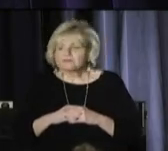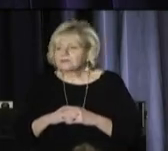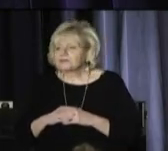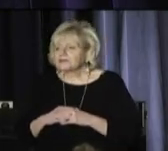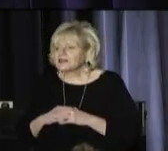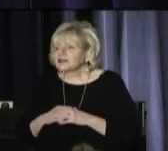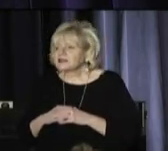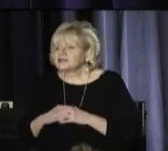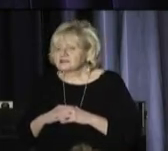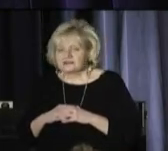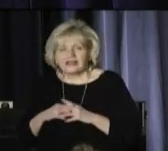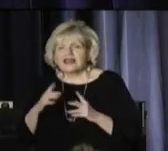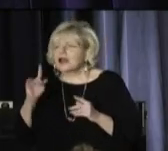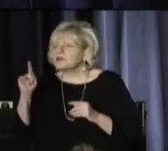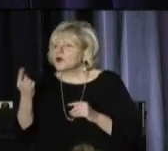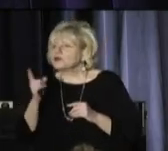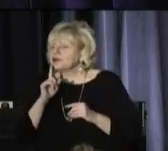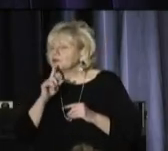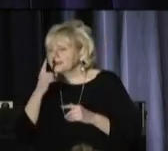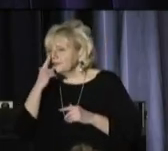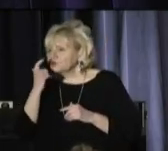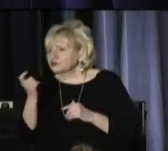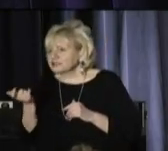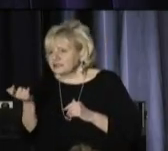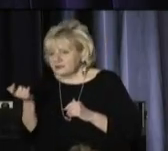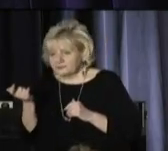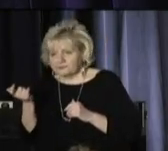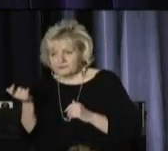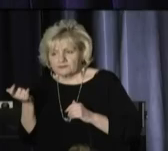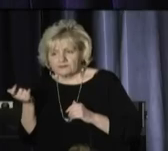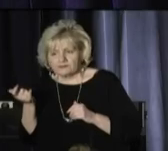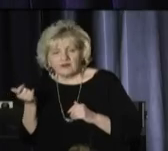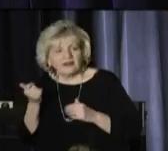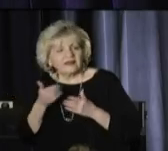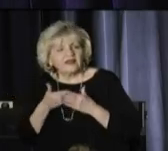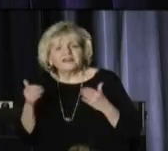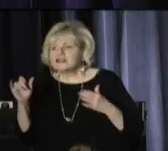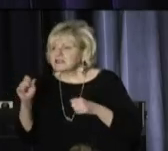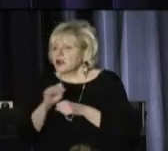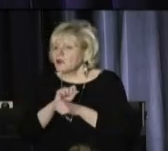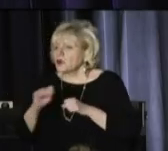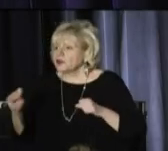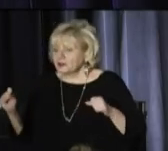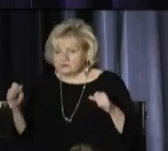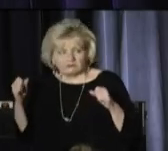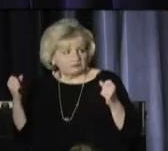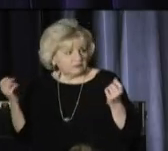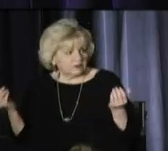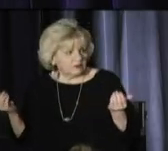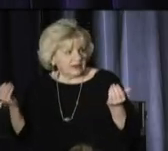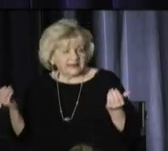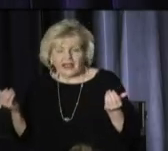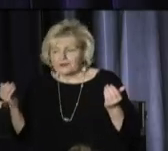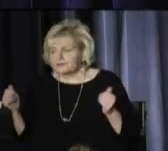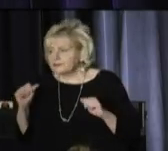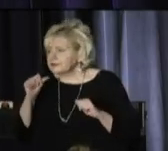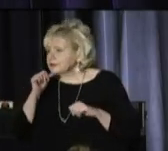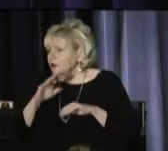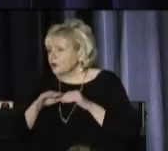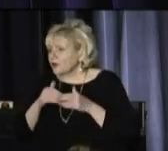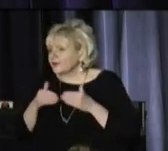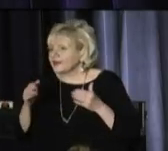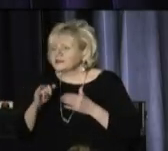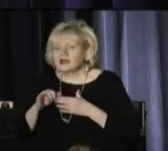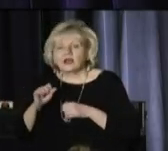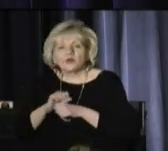I'm only really interested in things that I'm working on right now, right? I'm not interested in things that I worked on in